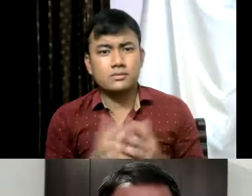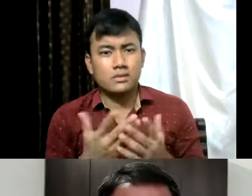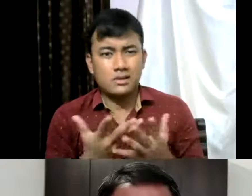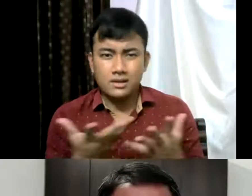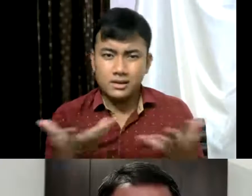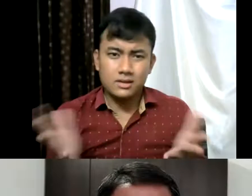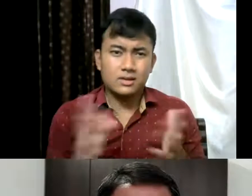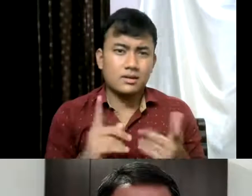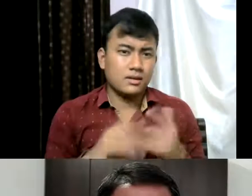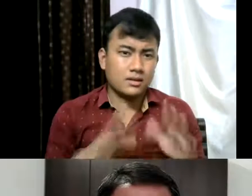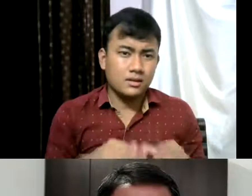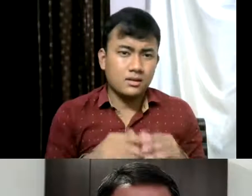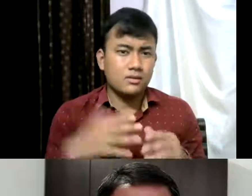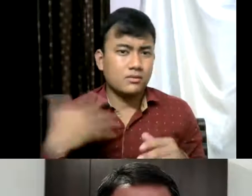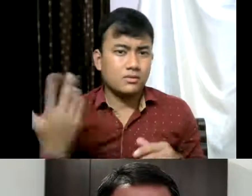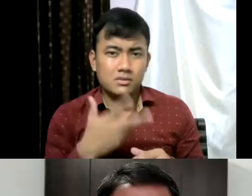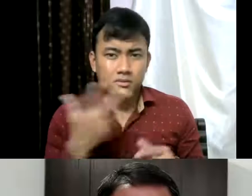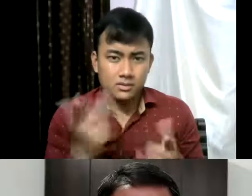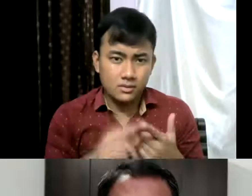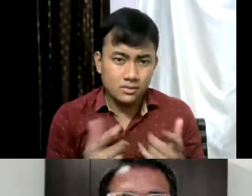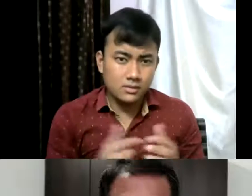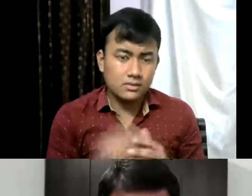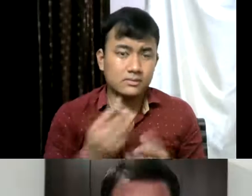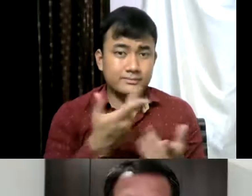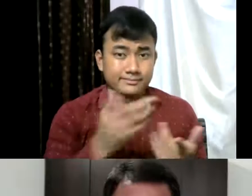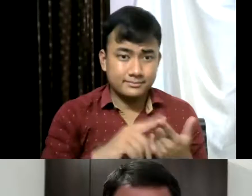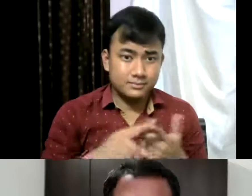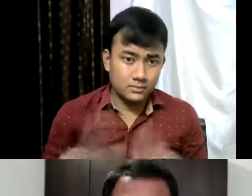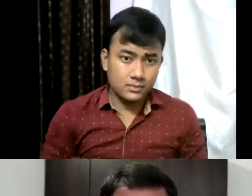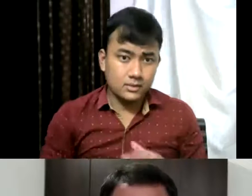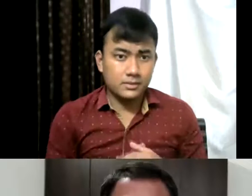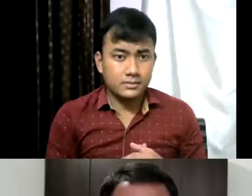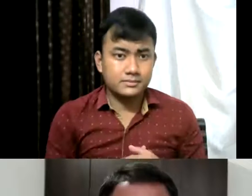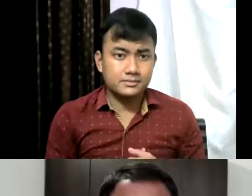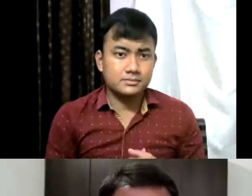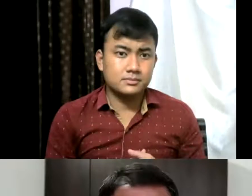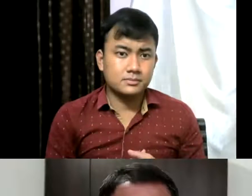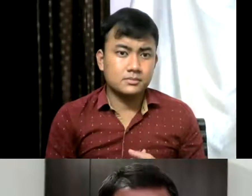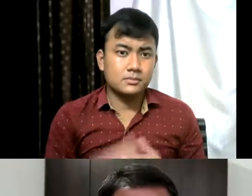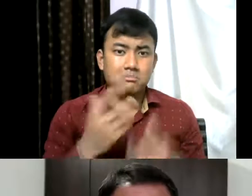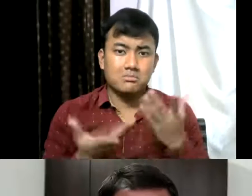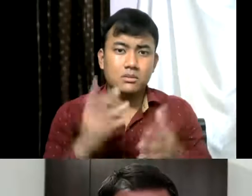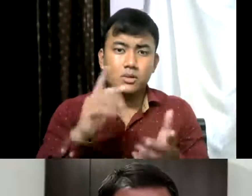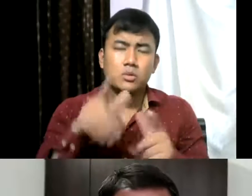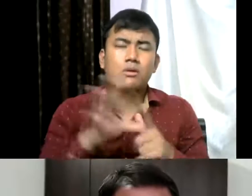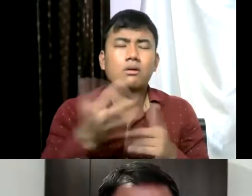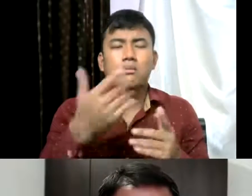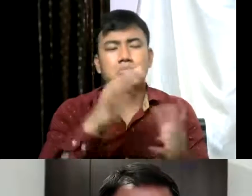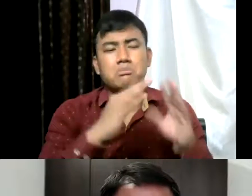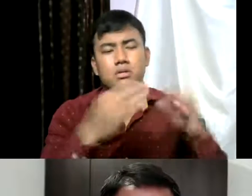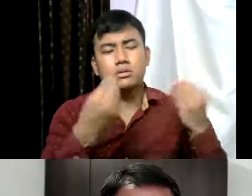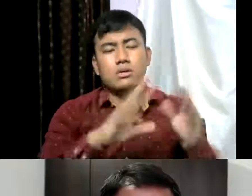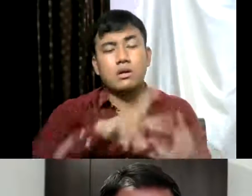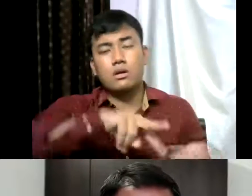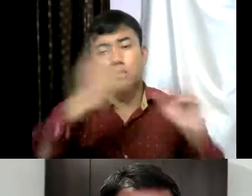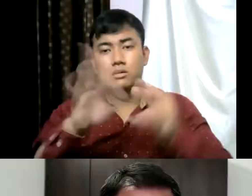which it was designed, they never considered caste as a factor. Even like when you go abroad, you suddenly become person of color, and you